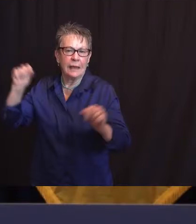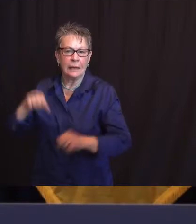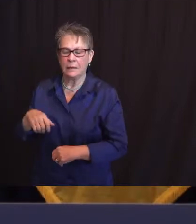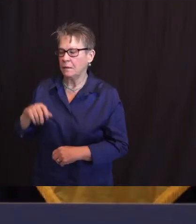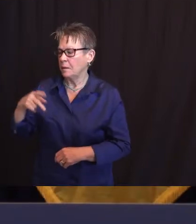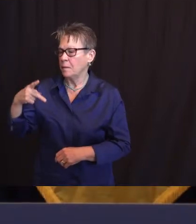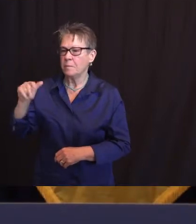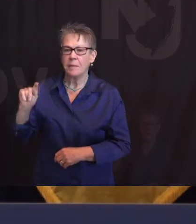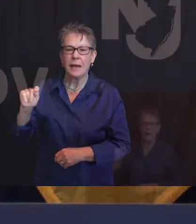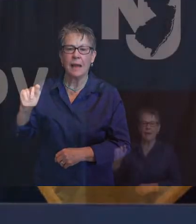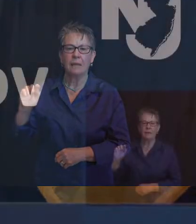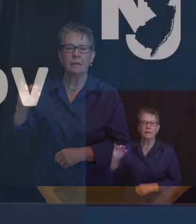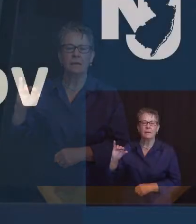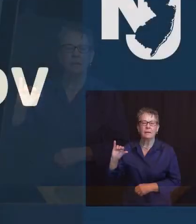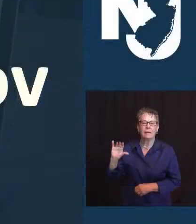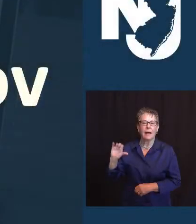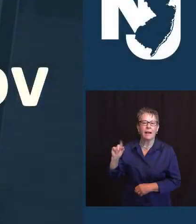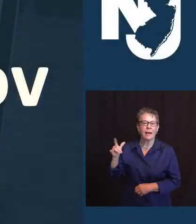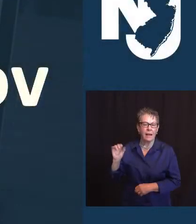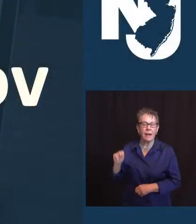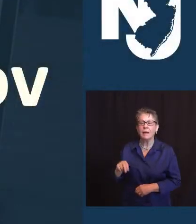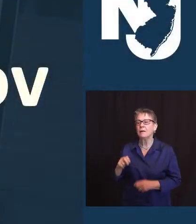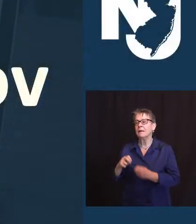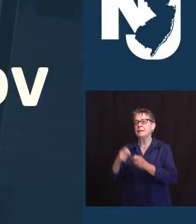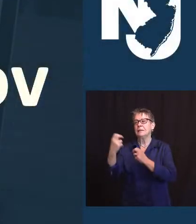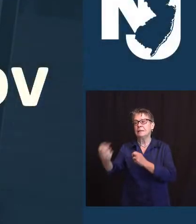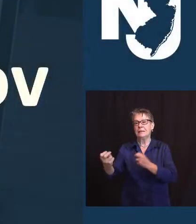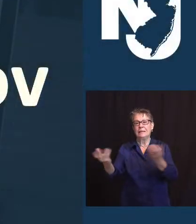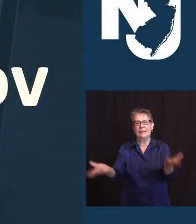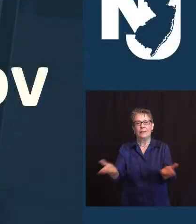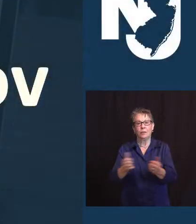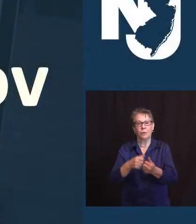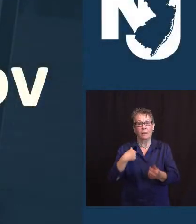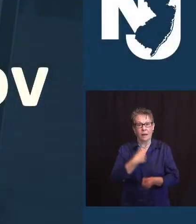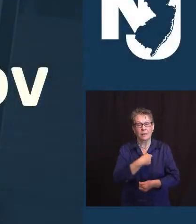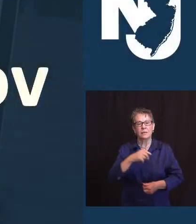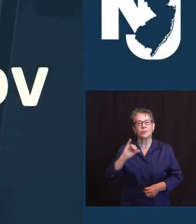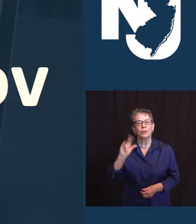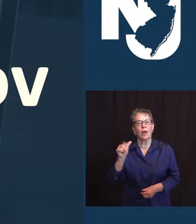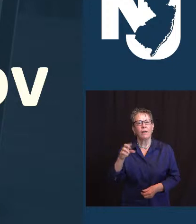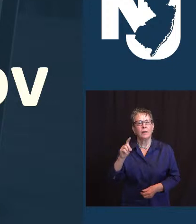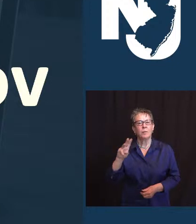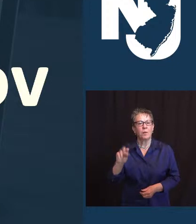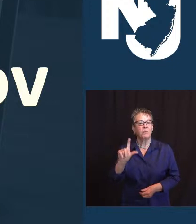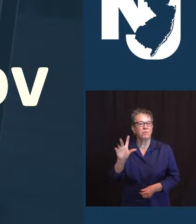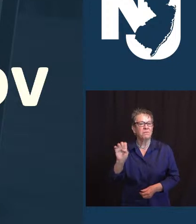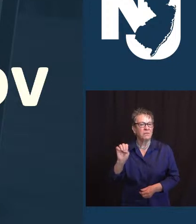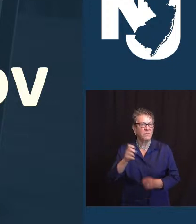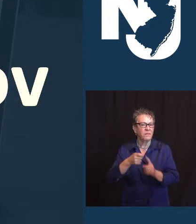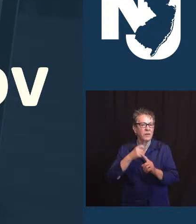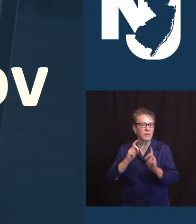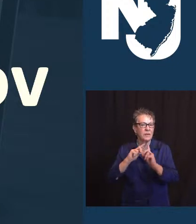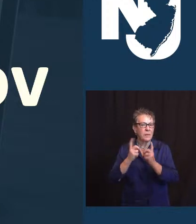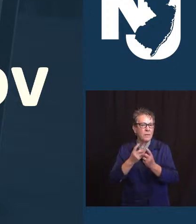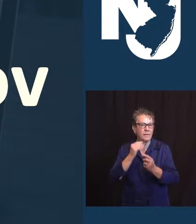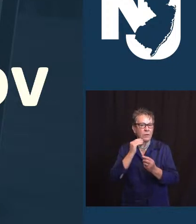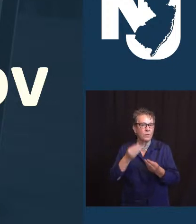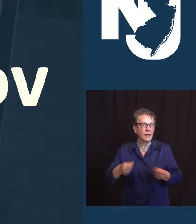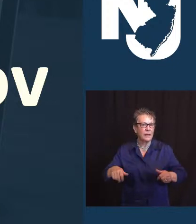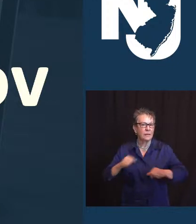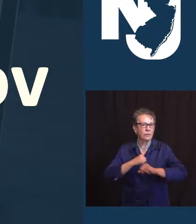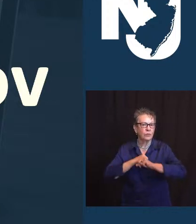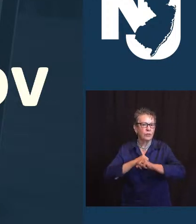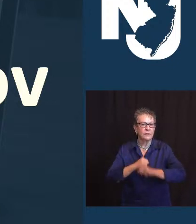Counsel Paramel Garg, and a cast of thousands. I'm a couple of minutes behind because I had to wait to halftime. The Rutgers